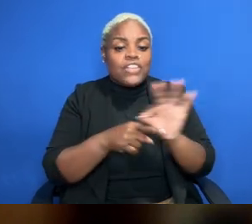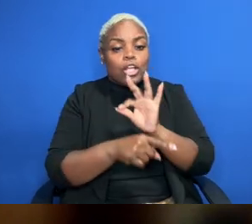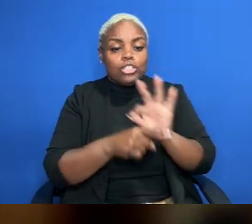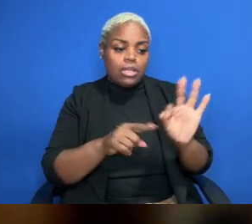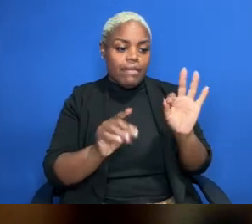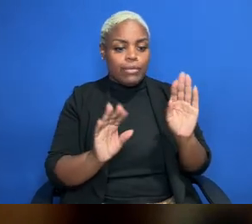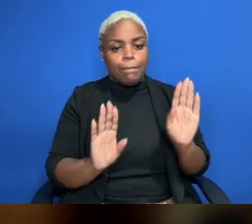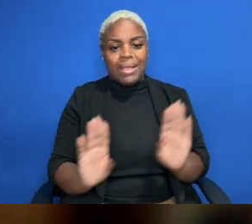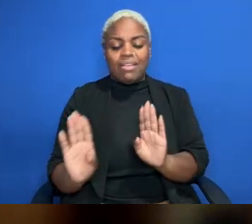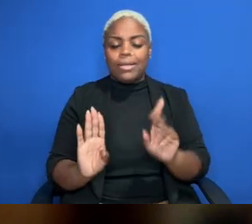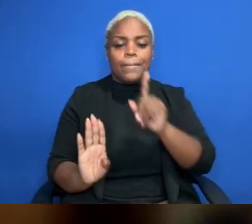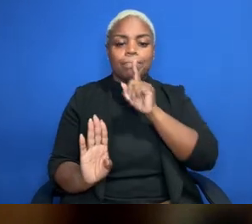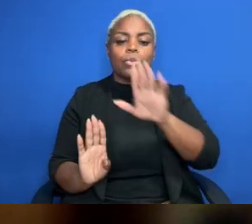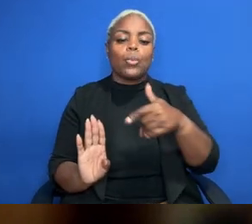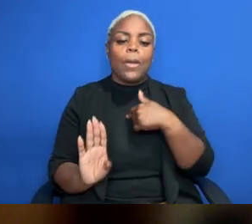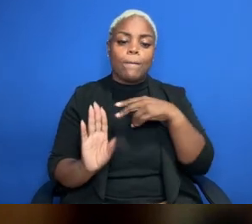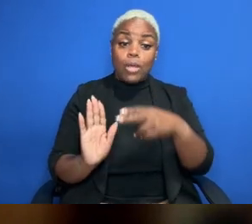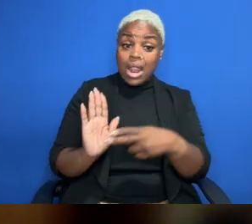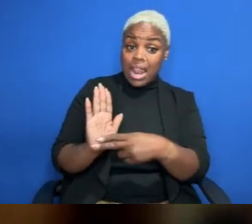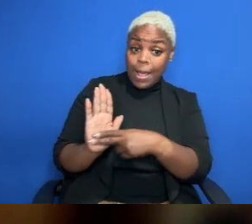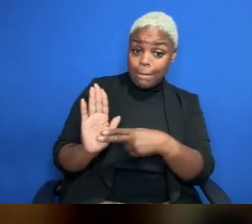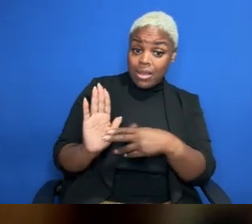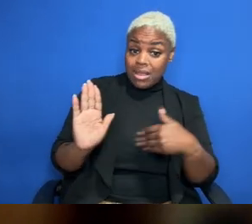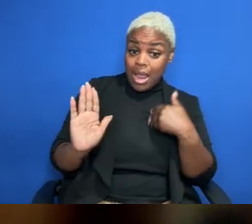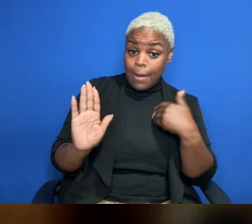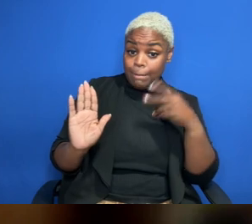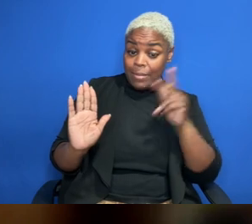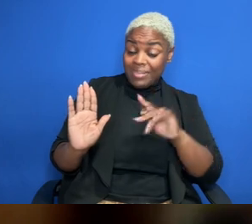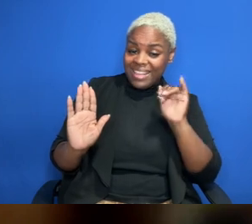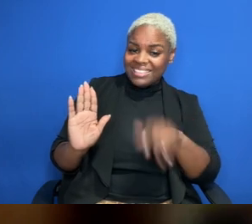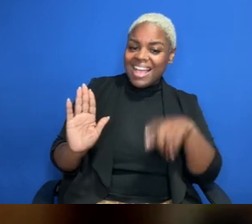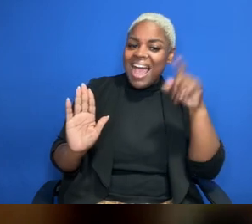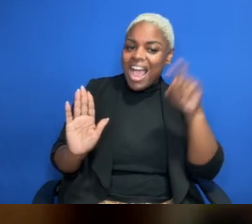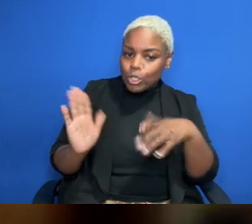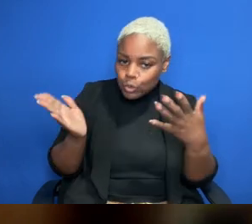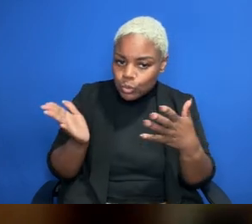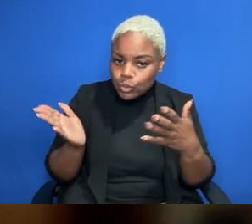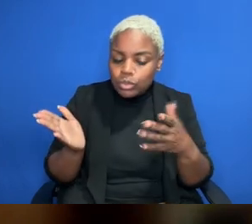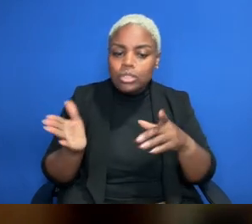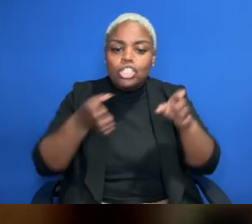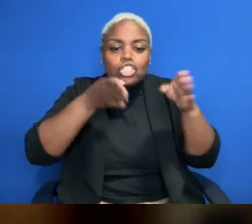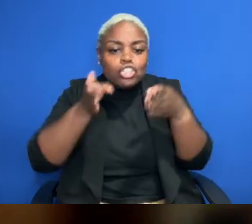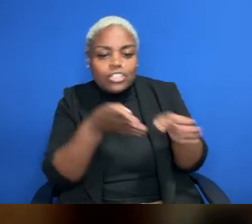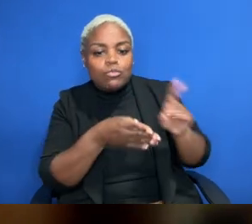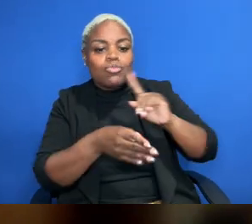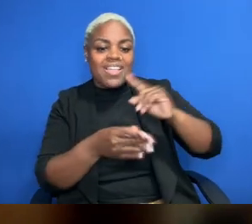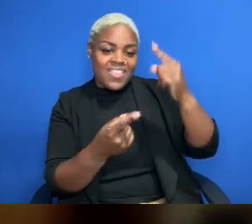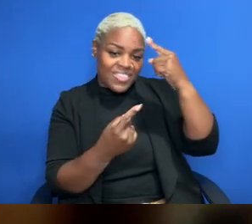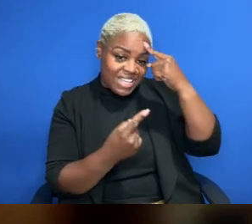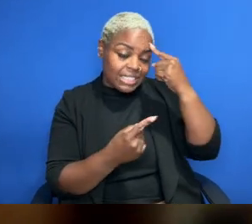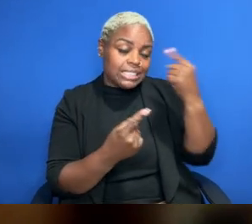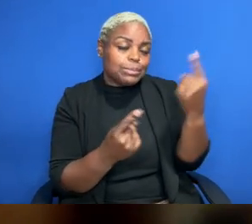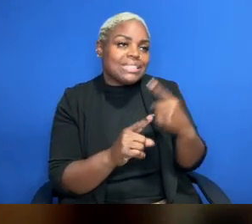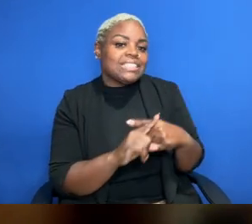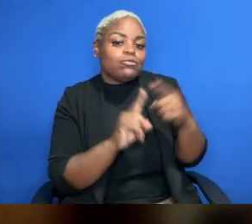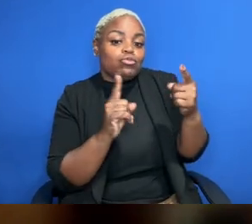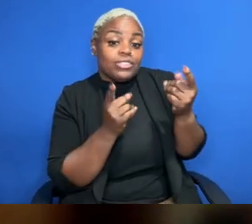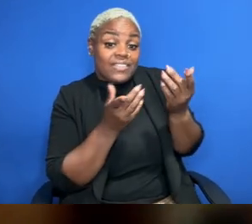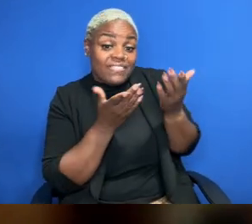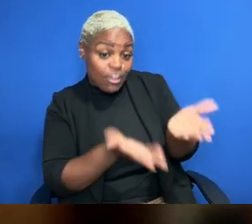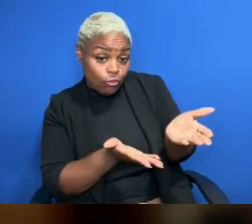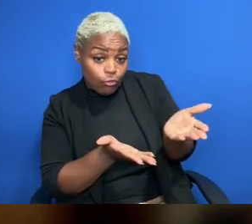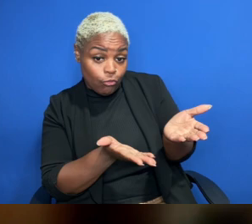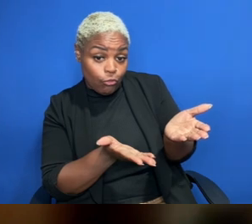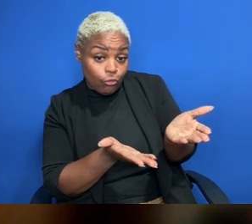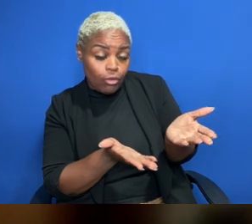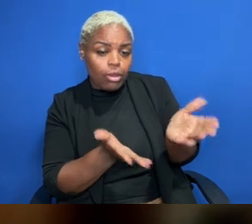looking at the function of the behaviors. We're putting a label on young people, and that has to shift to really think and do something